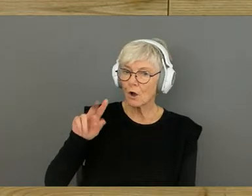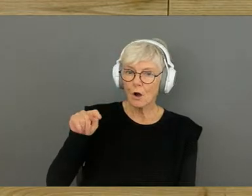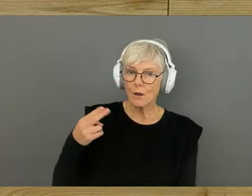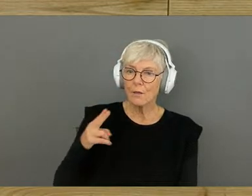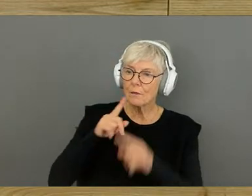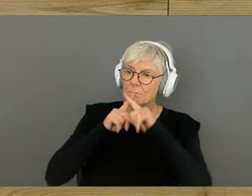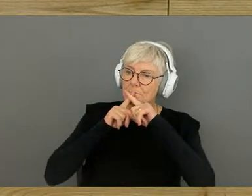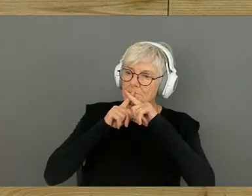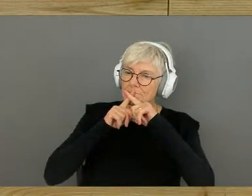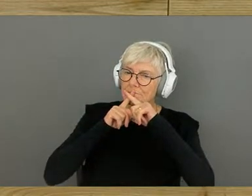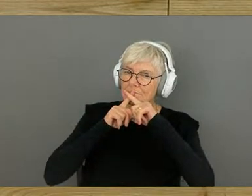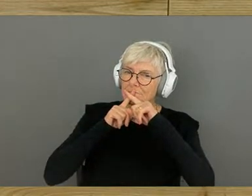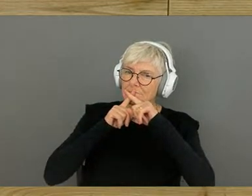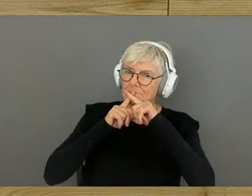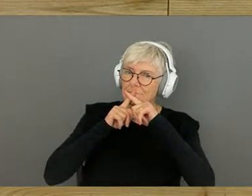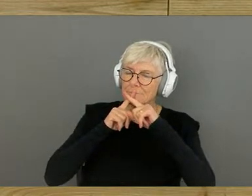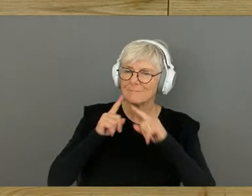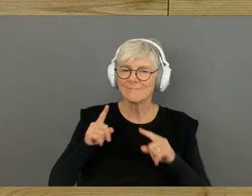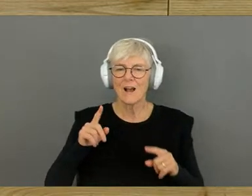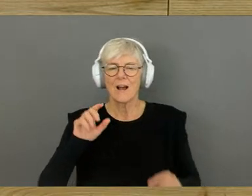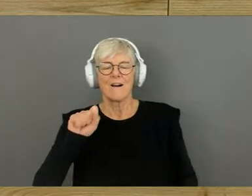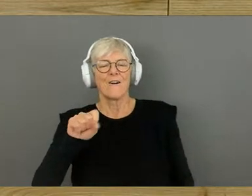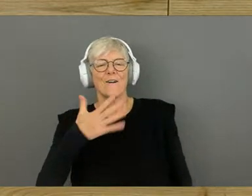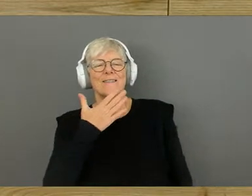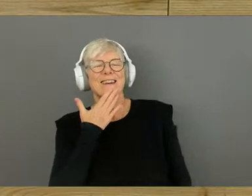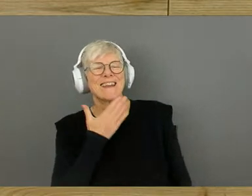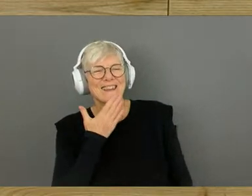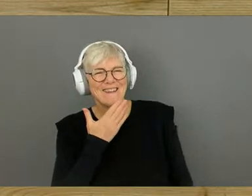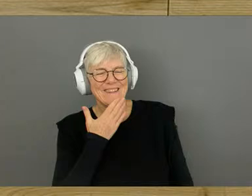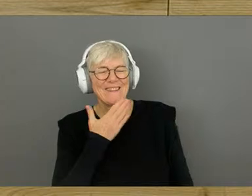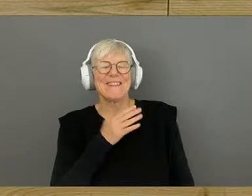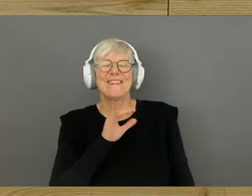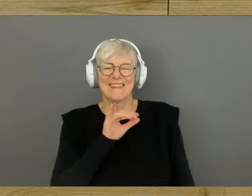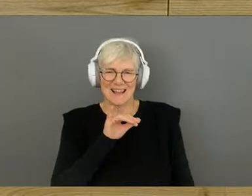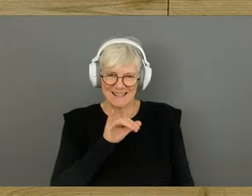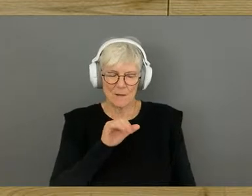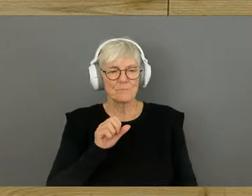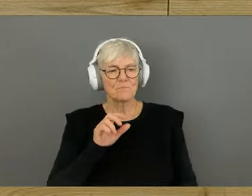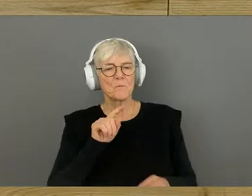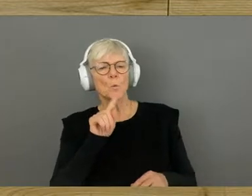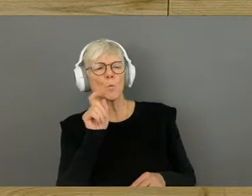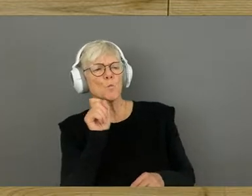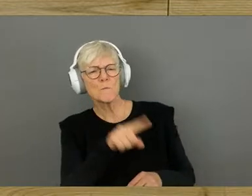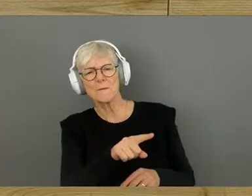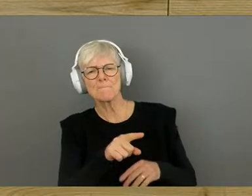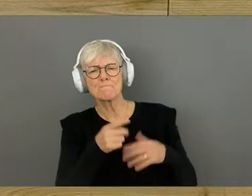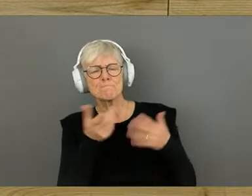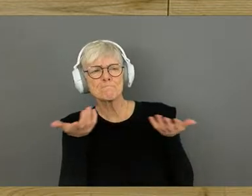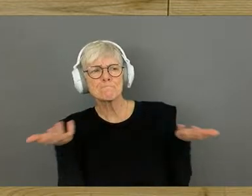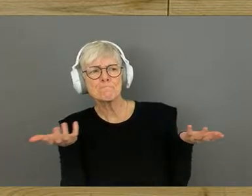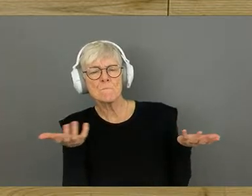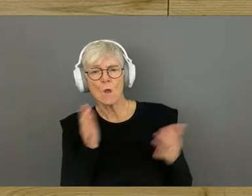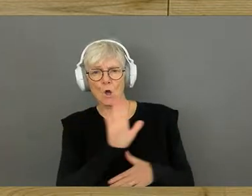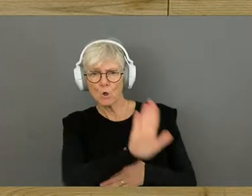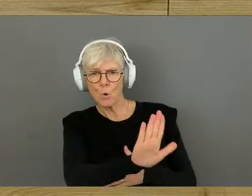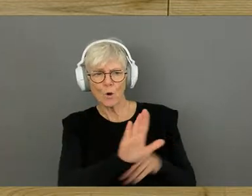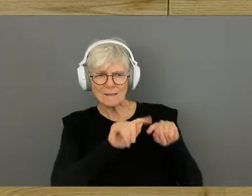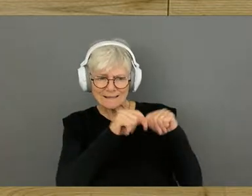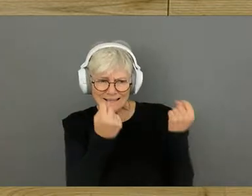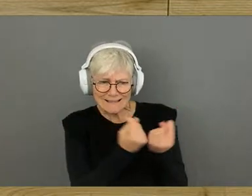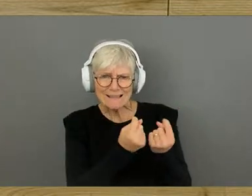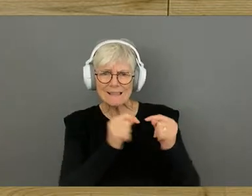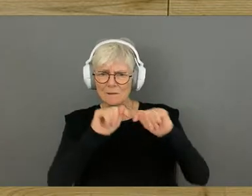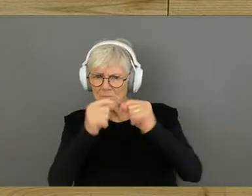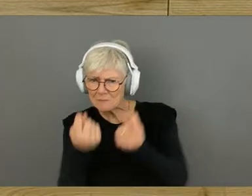Thank you, Bruce. I'm just wondering, from the perspective of your teams and their experiences over